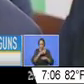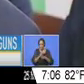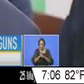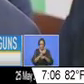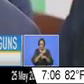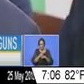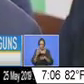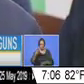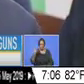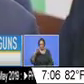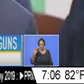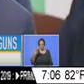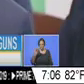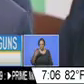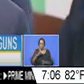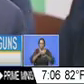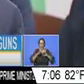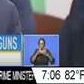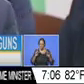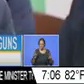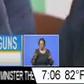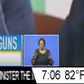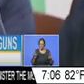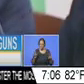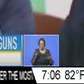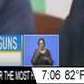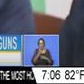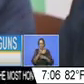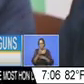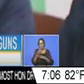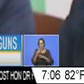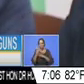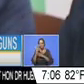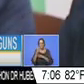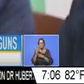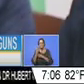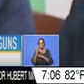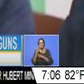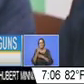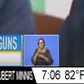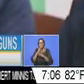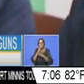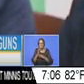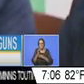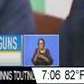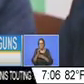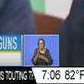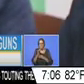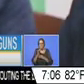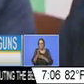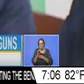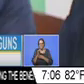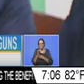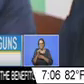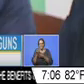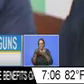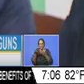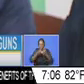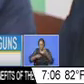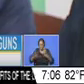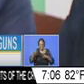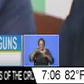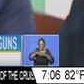guns either. However, the gun epidemic is closely tied to the transshipment of drugs.